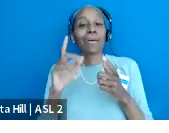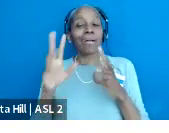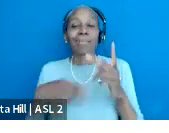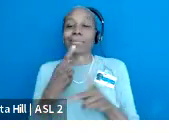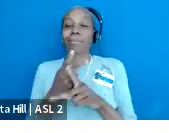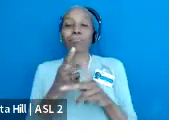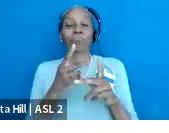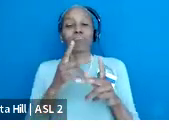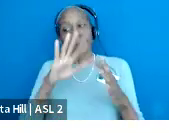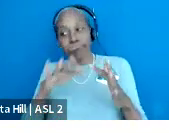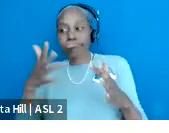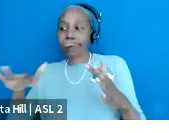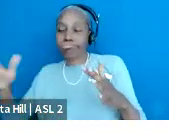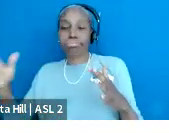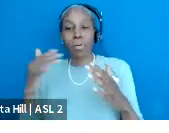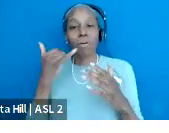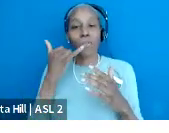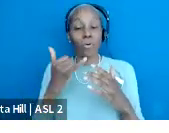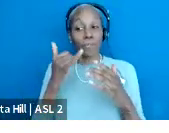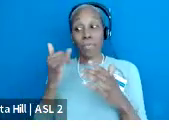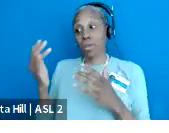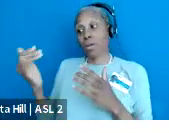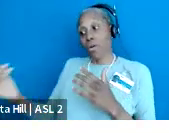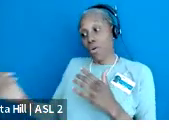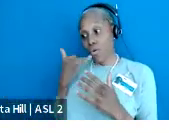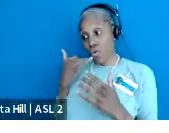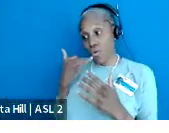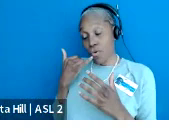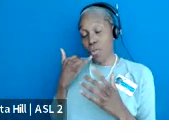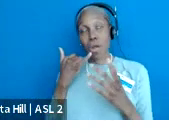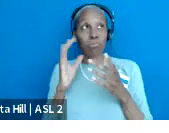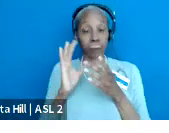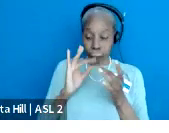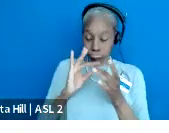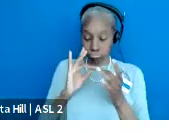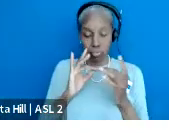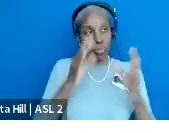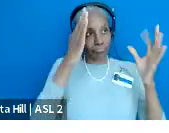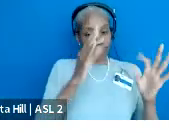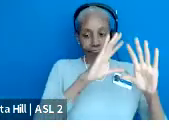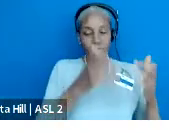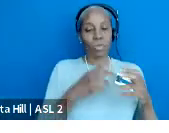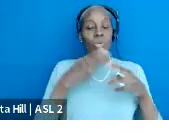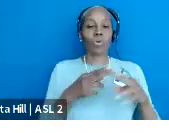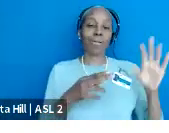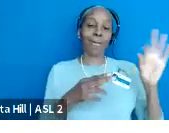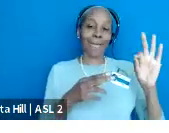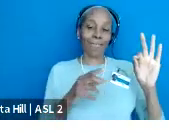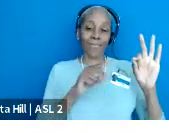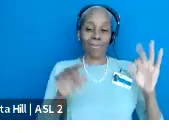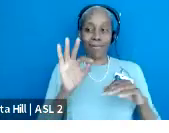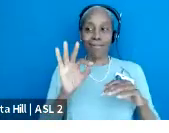call. But we take those calls, classification is made, and what we call in our agency an F9, but a notification from